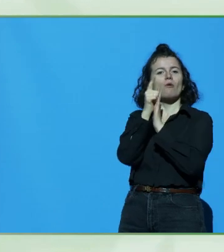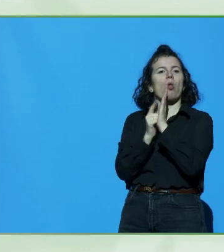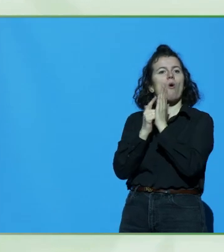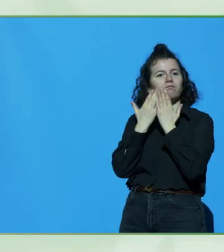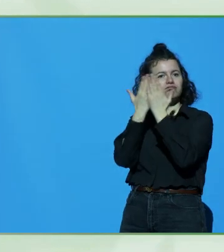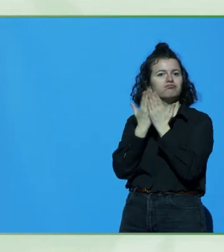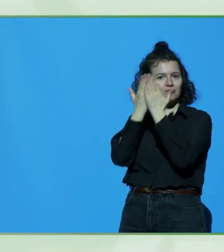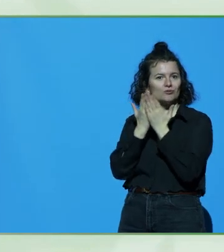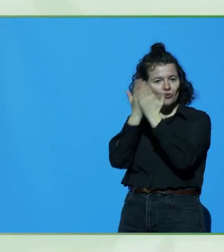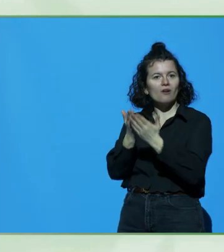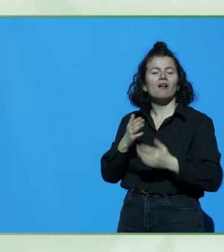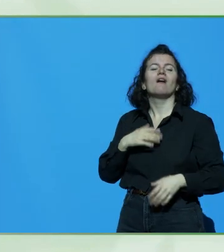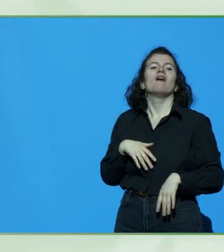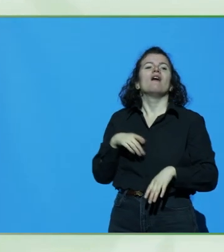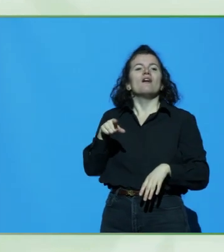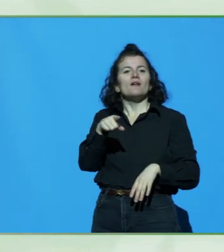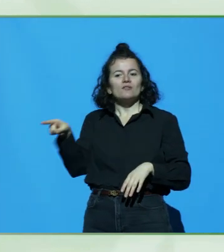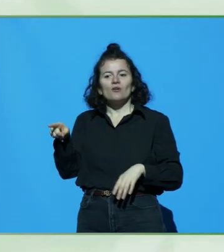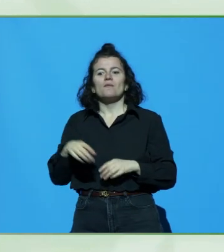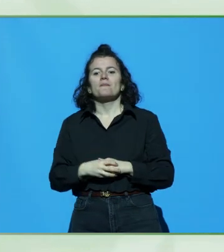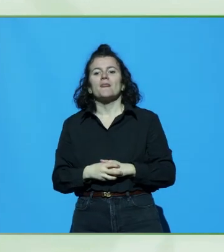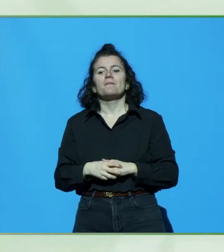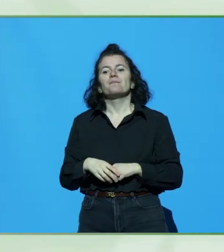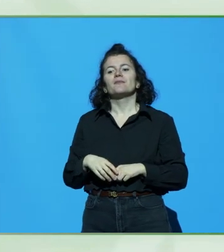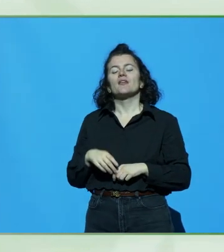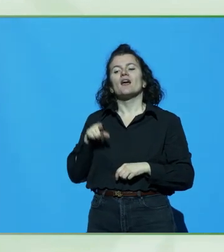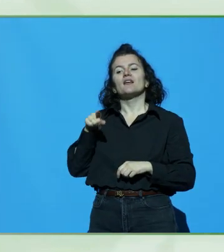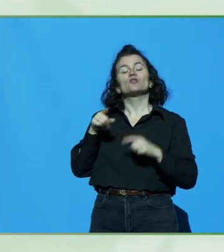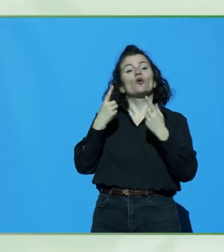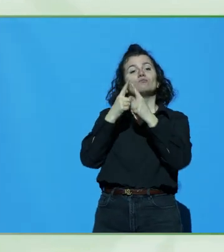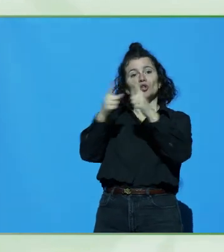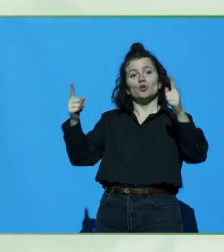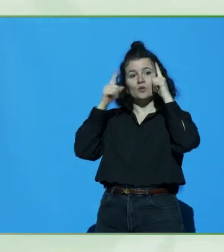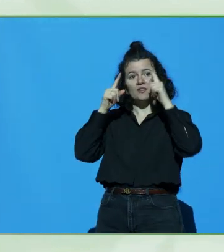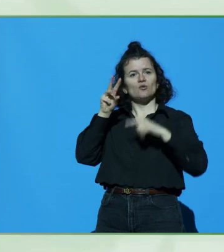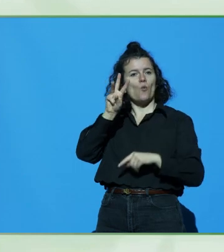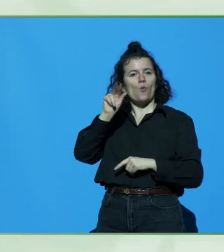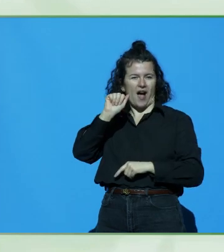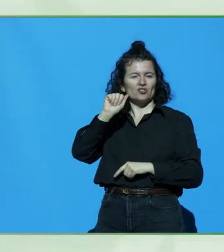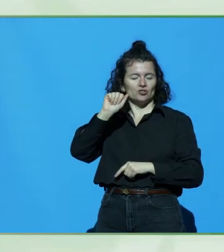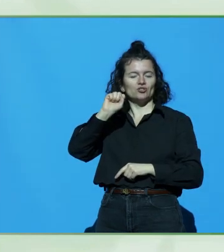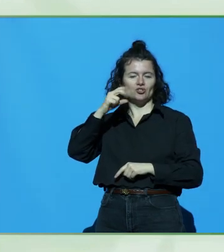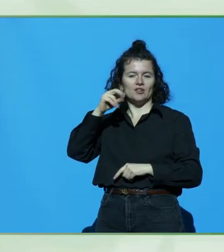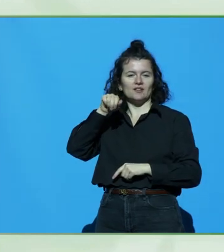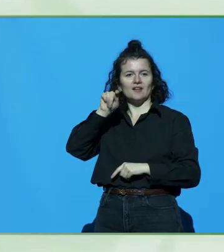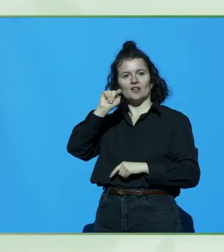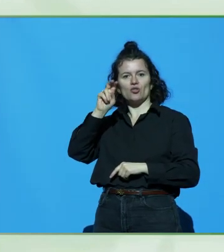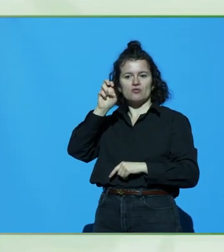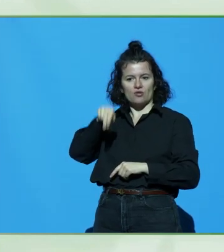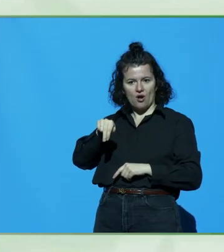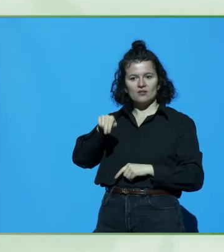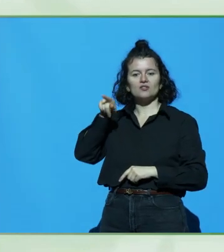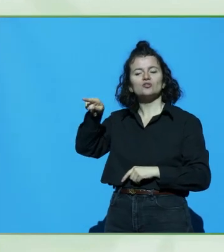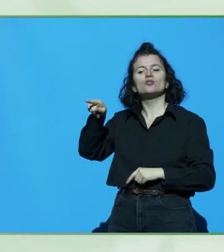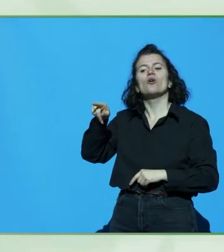the experience that they had at the University of Washington and the research project that they did together on accessibility in Rome,